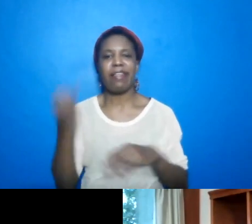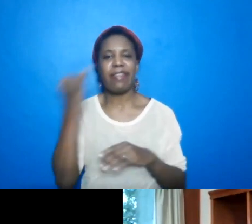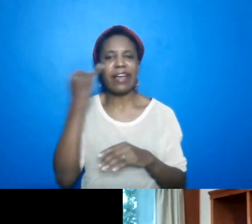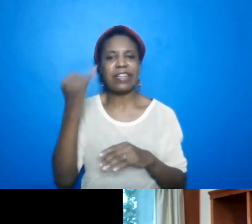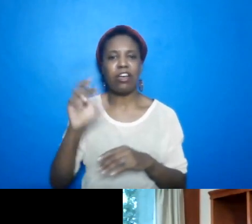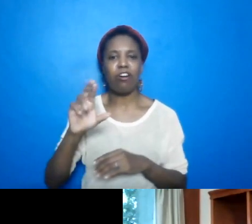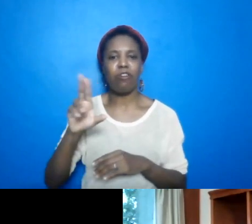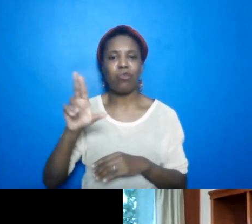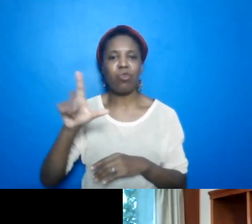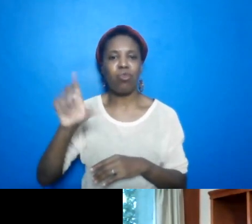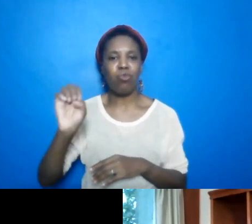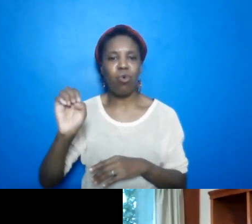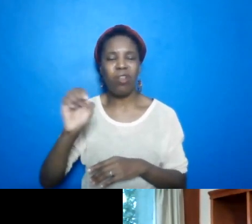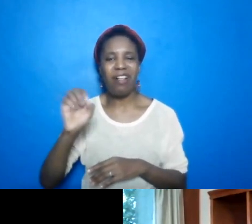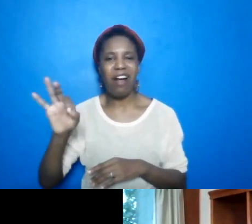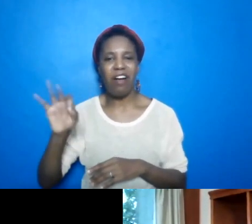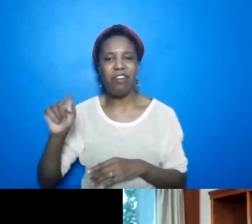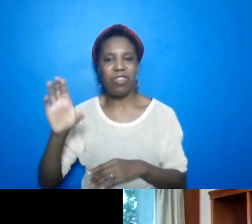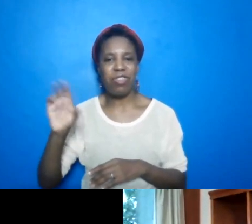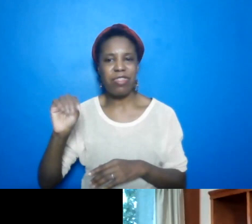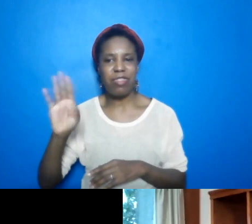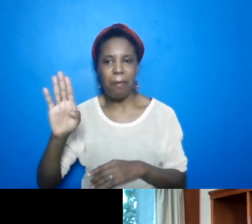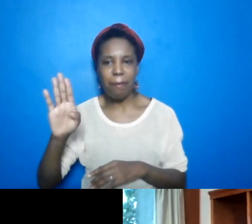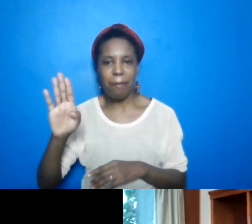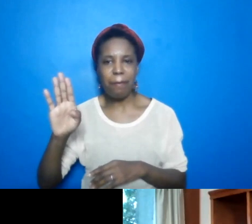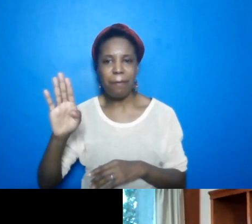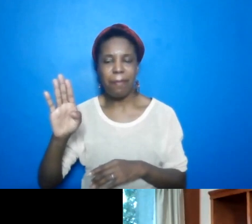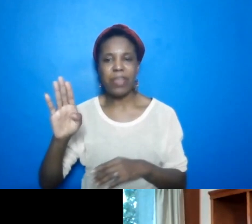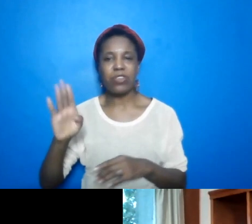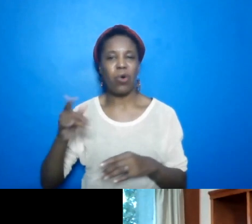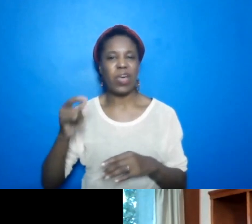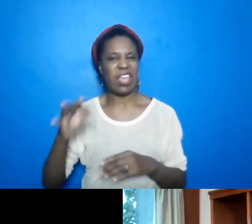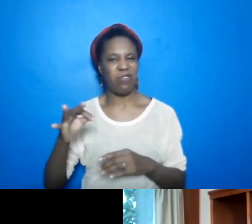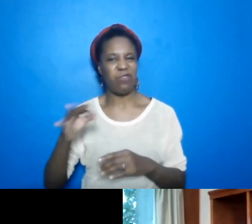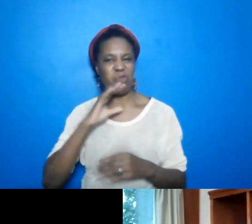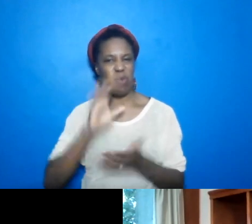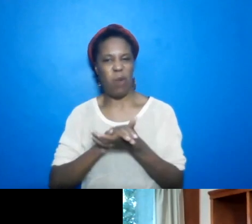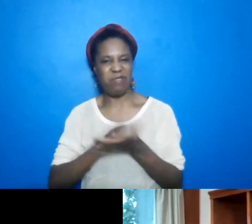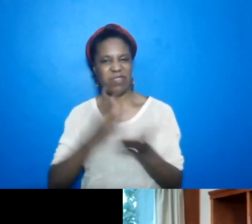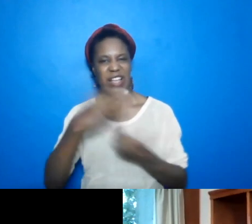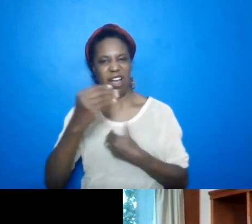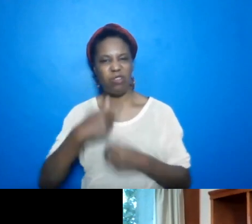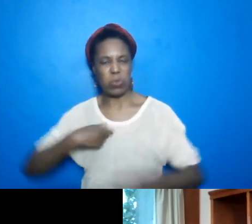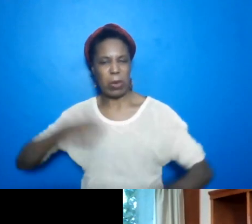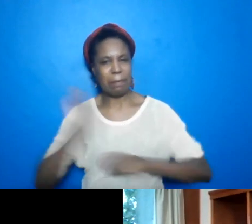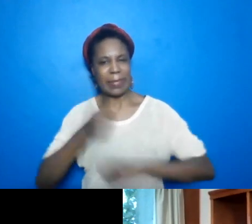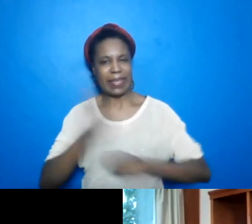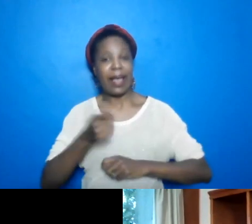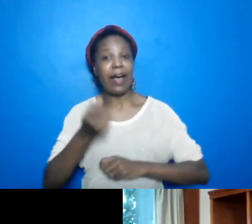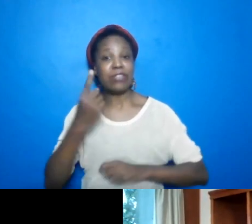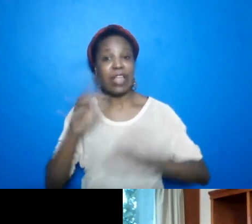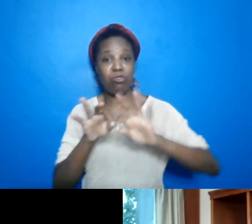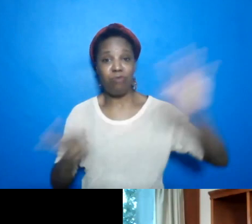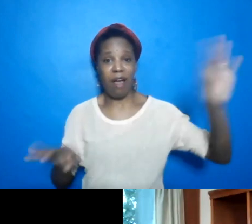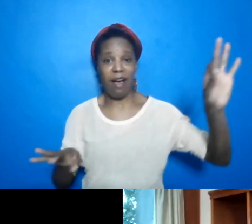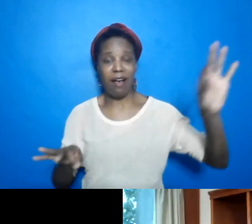wife in public with a rod larger than the circumference of your thumb. That idea, like where does that sit? Where does it